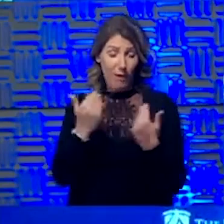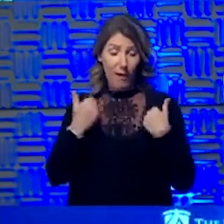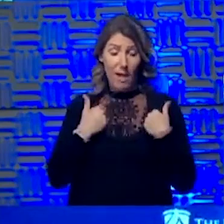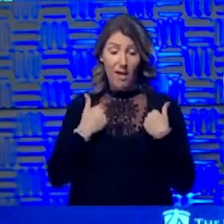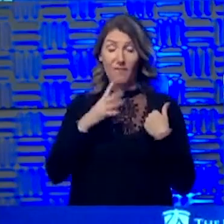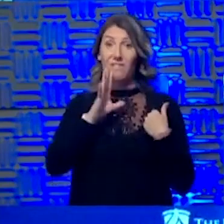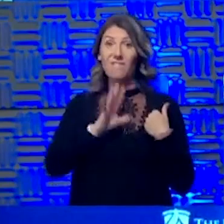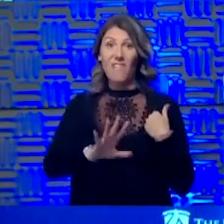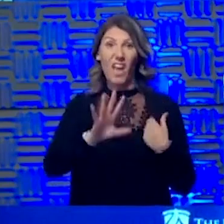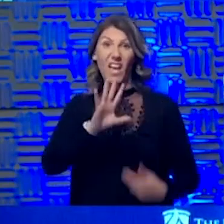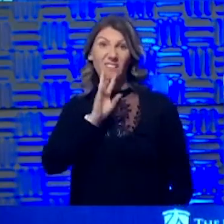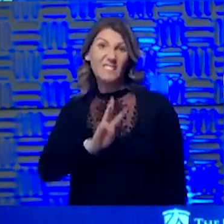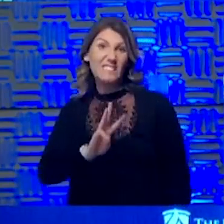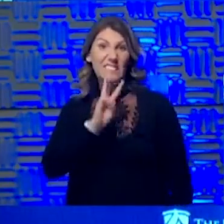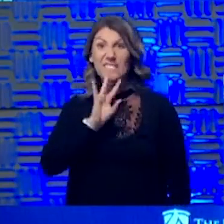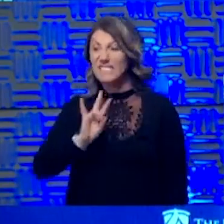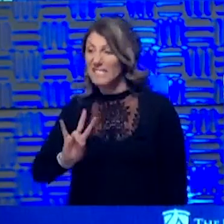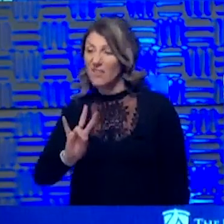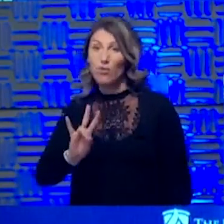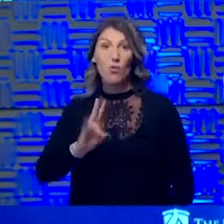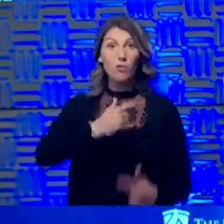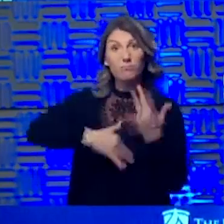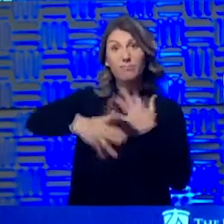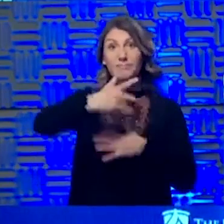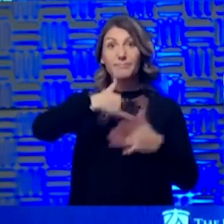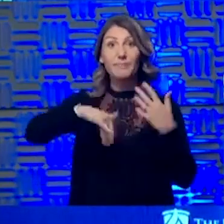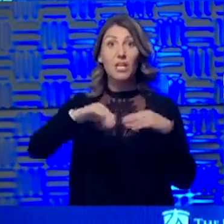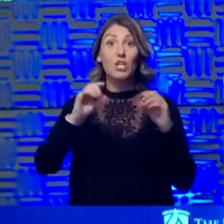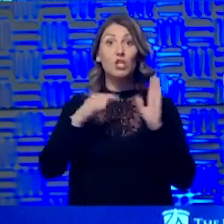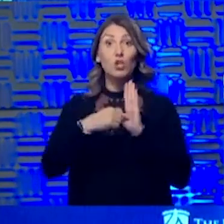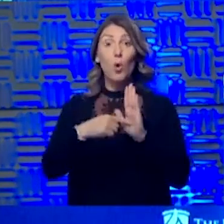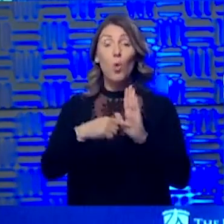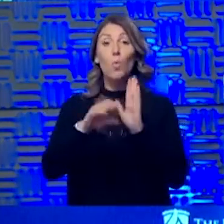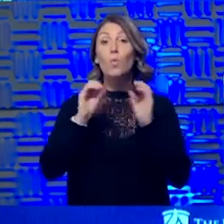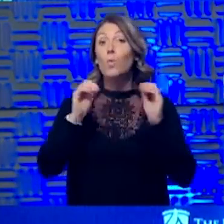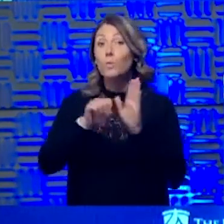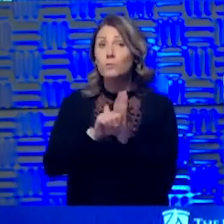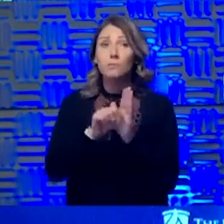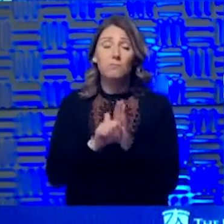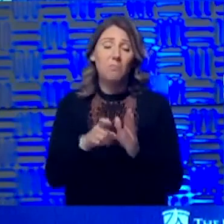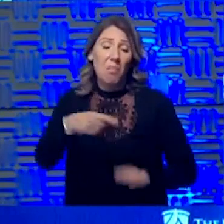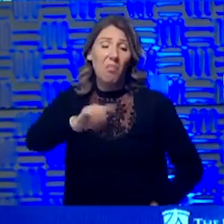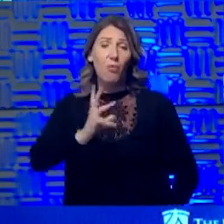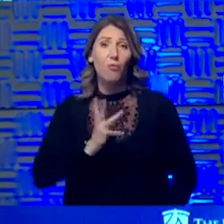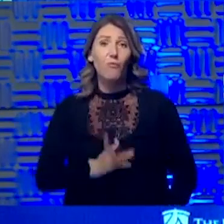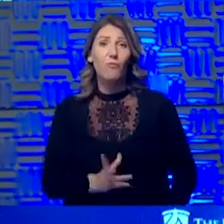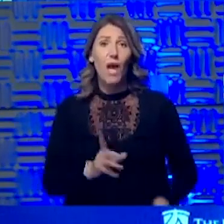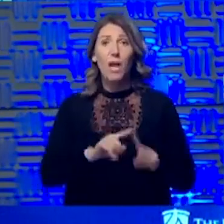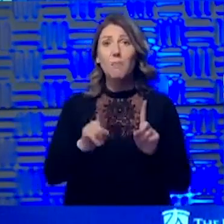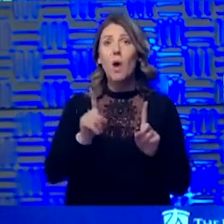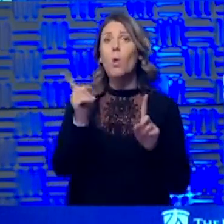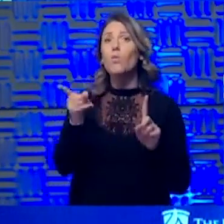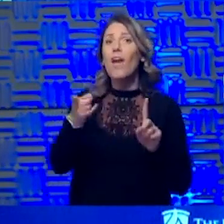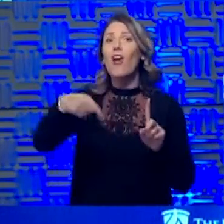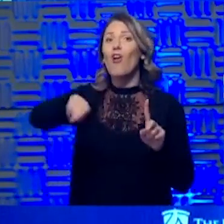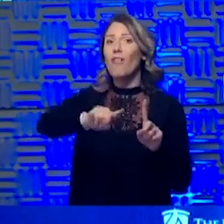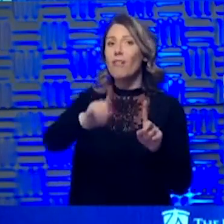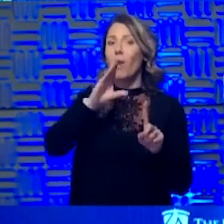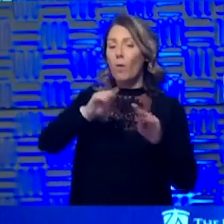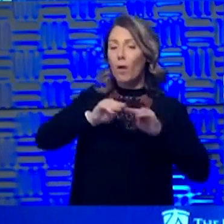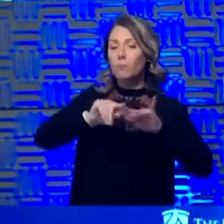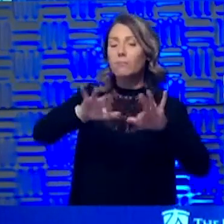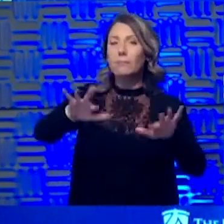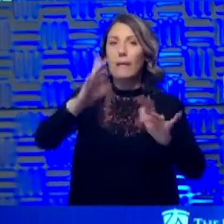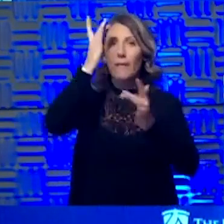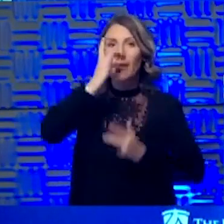take the virus around? Because they'll be asymptomatic. The kids are going to be fine. It's where they're going to take the virus to. So that's really the question. As you can probably